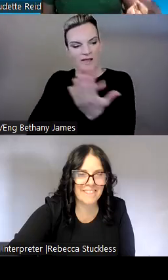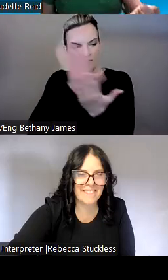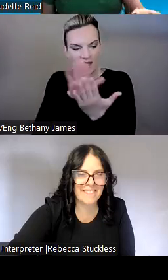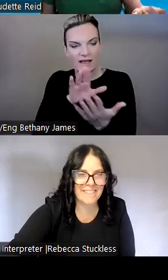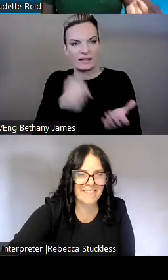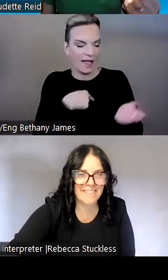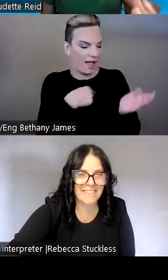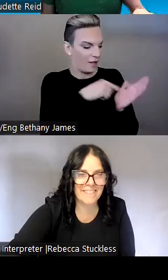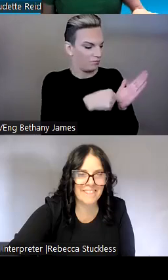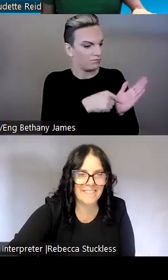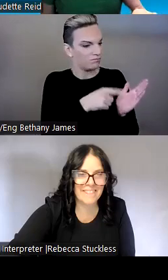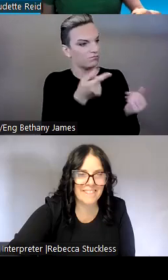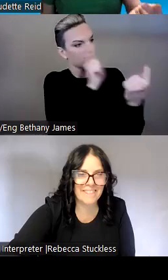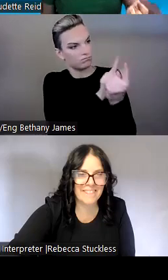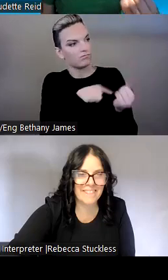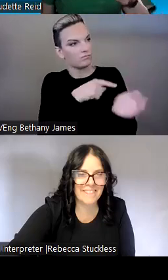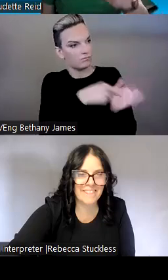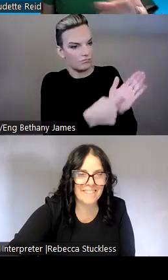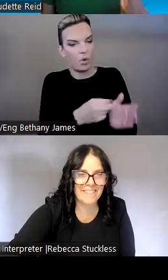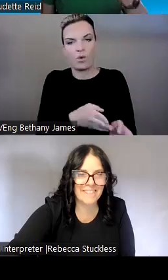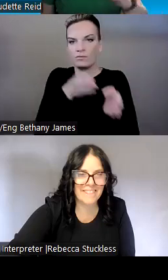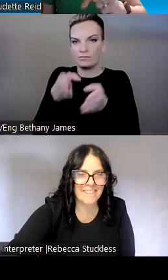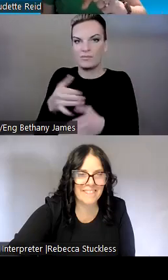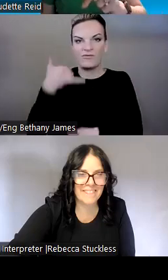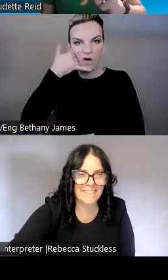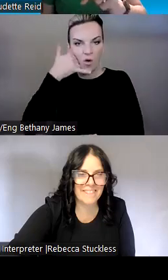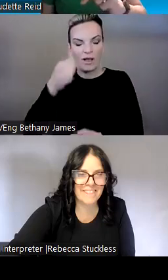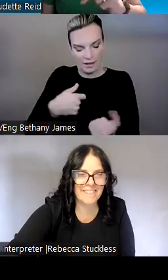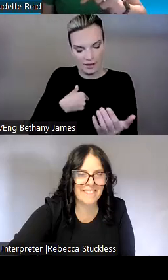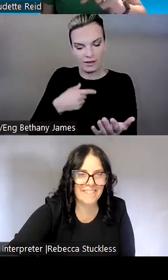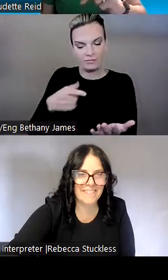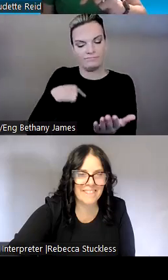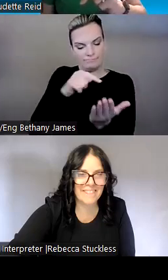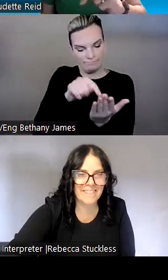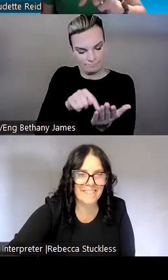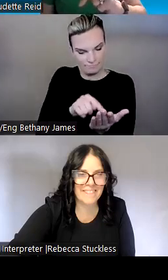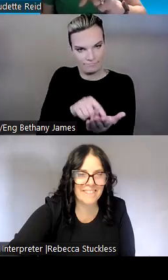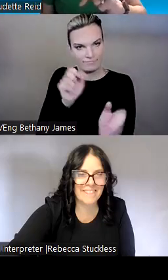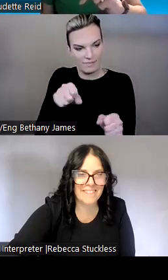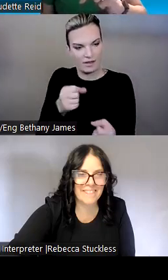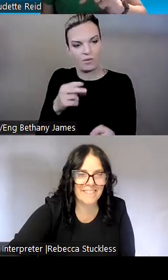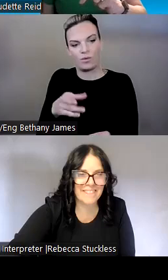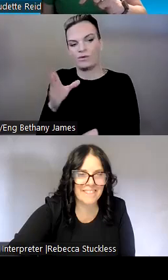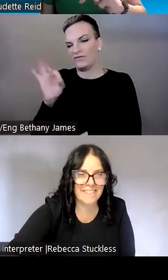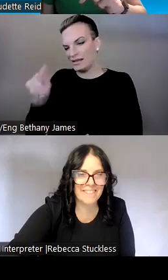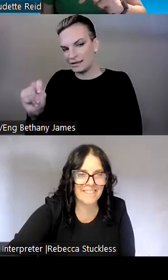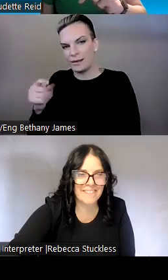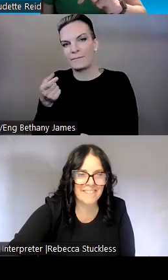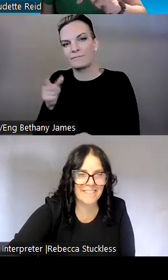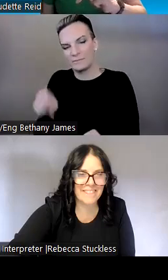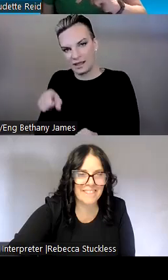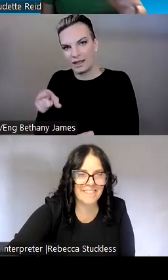You can also save commonly used phrases so that you can respond more easily during different